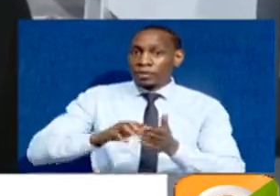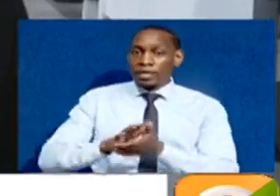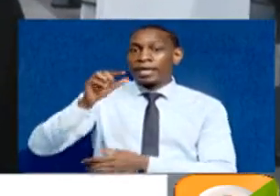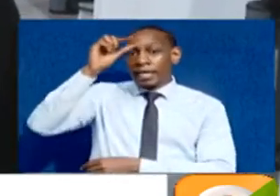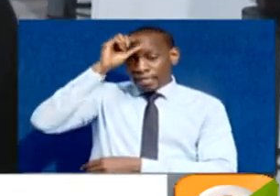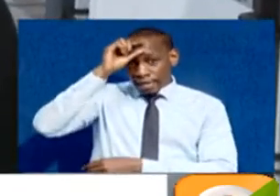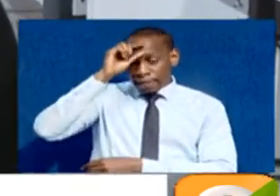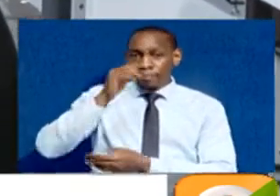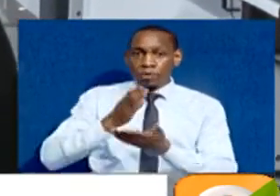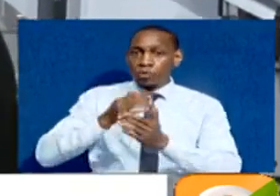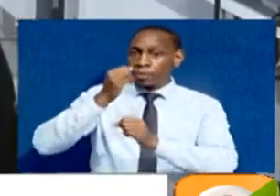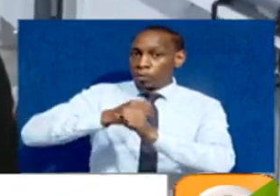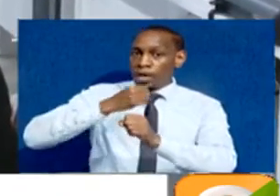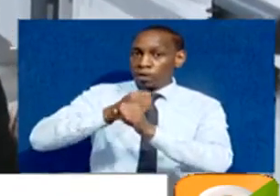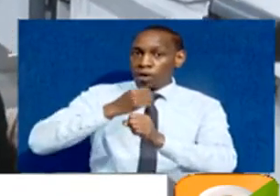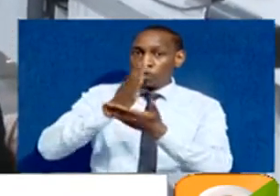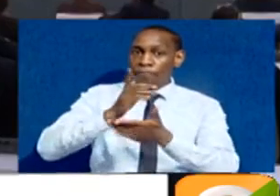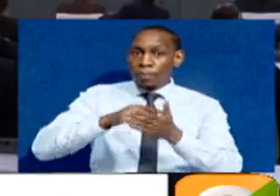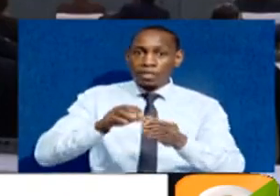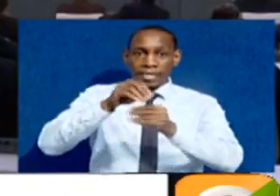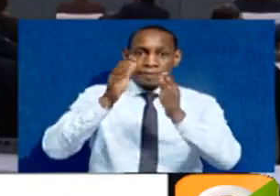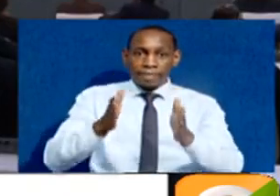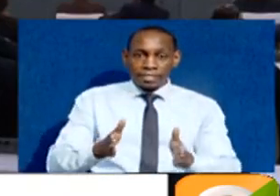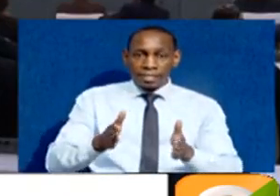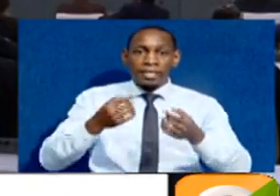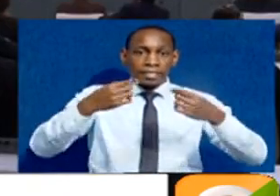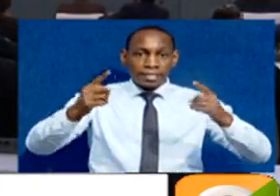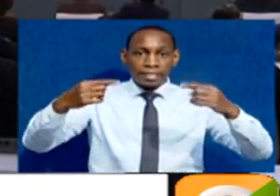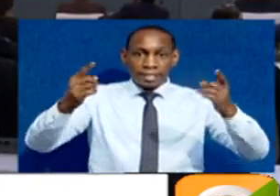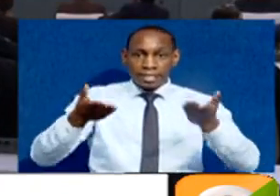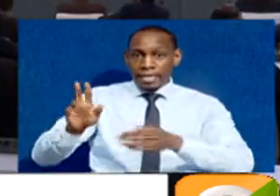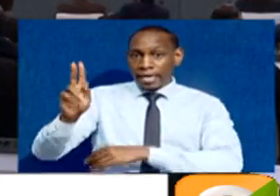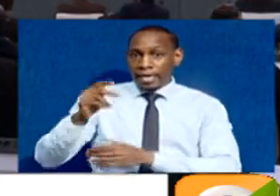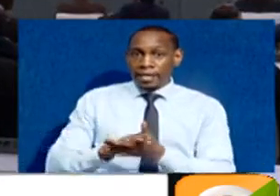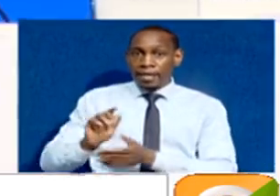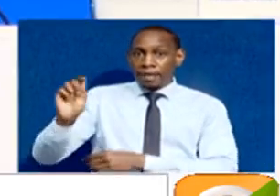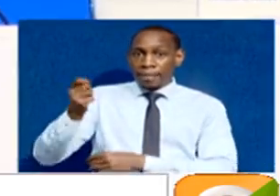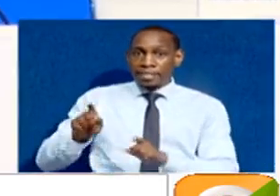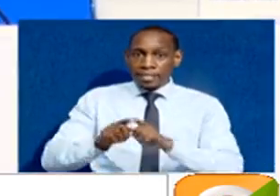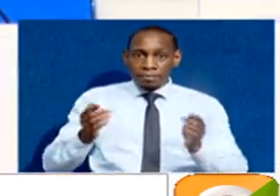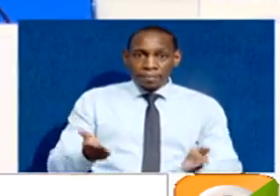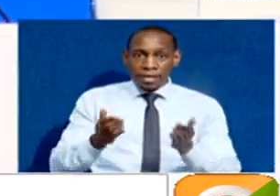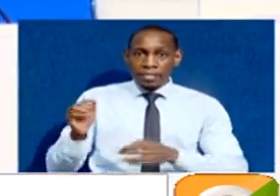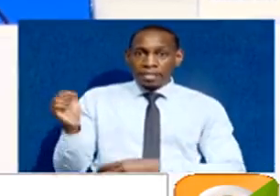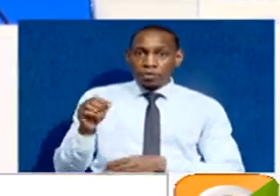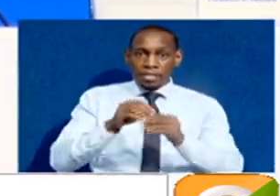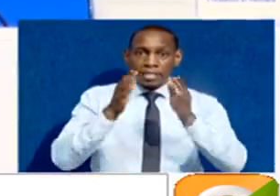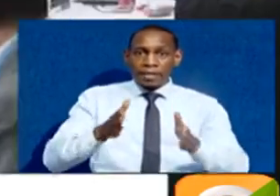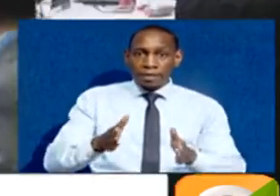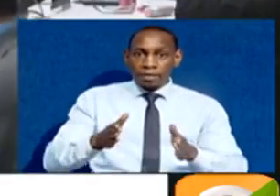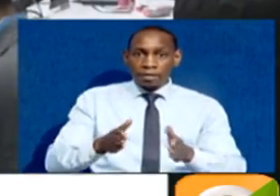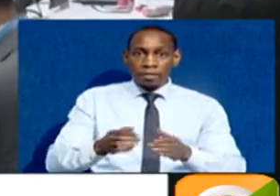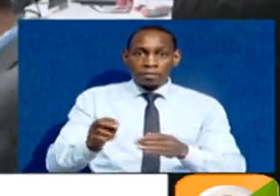the government had made strides in ensuring that investors thrived in the country. The president further urged the Scottish investors